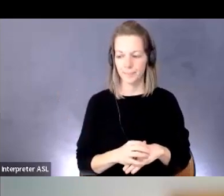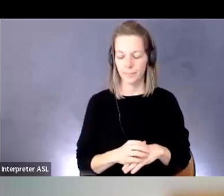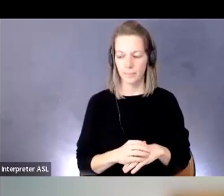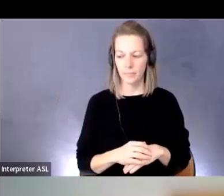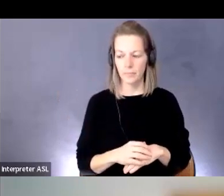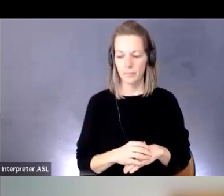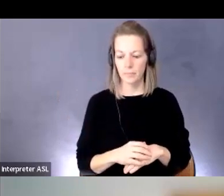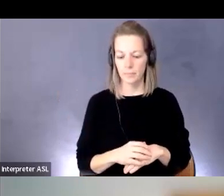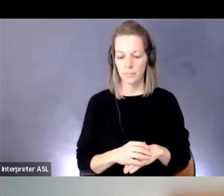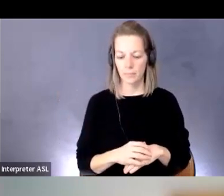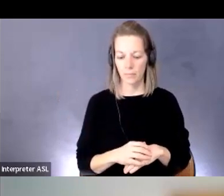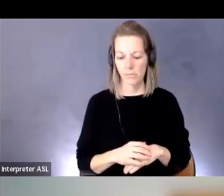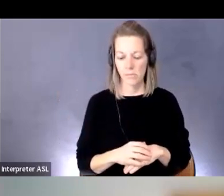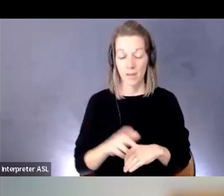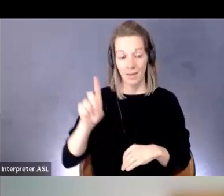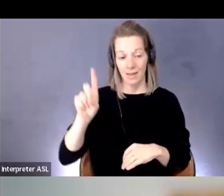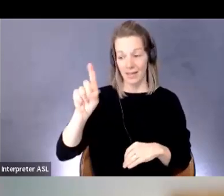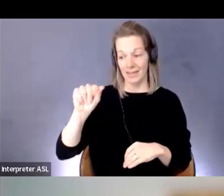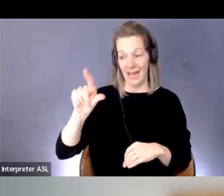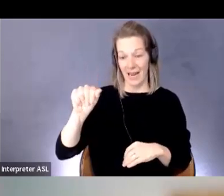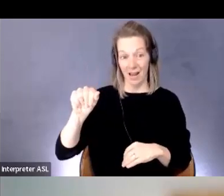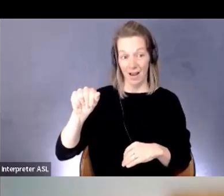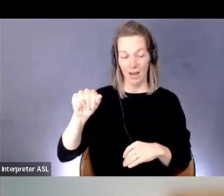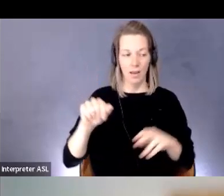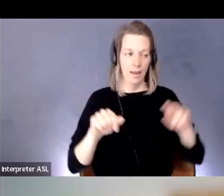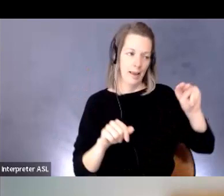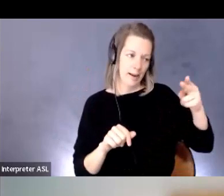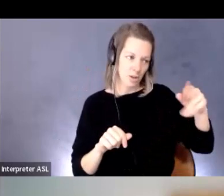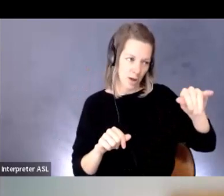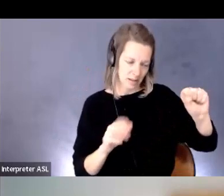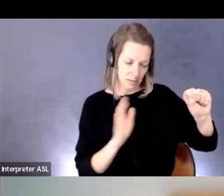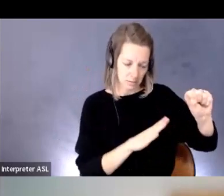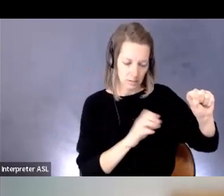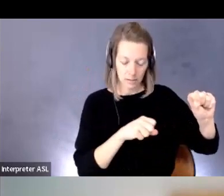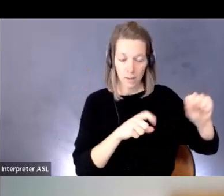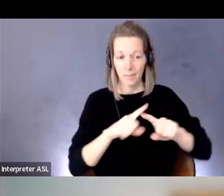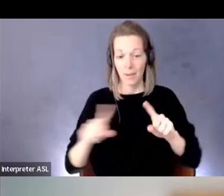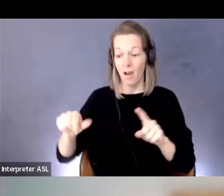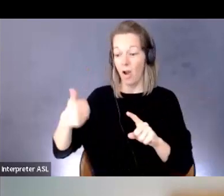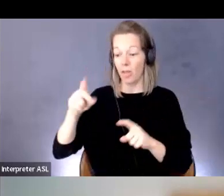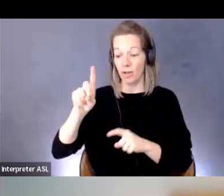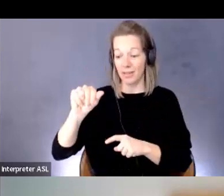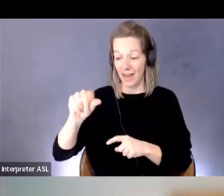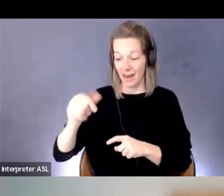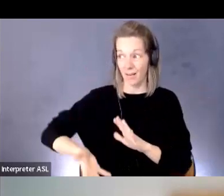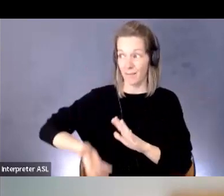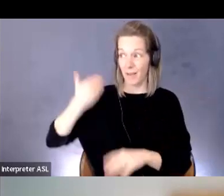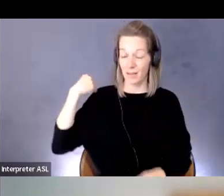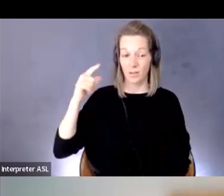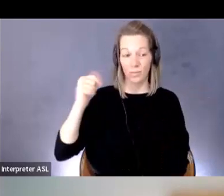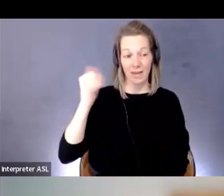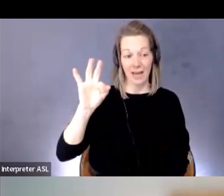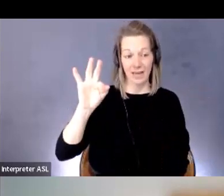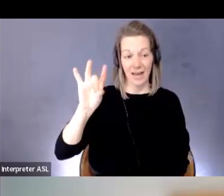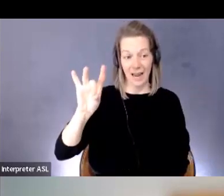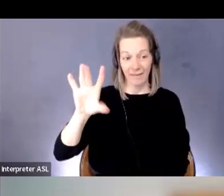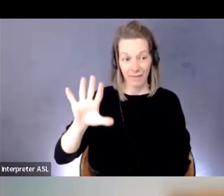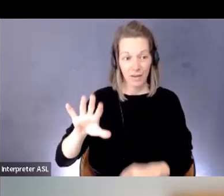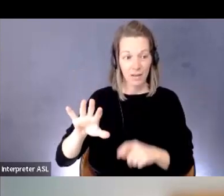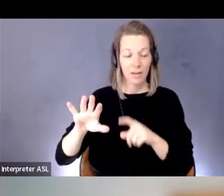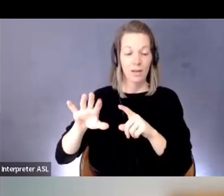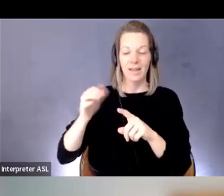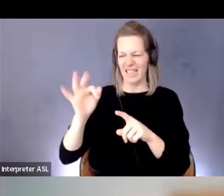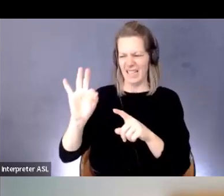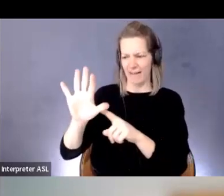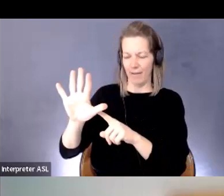The most robust data we have apart from the NHIS is from all the way back in 1995, when the NHIS conducted its